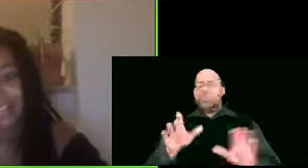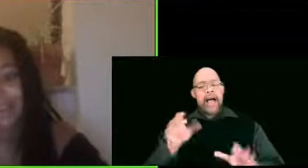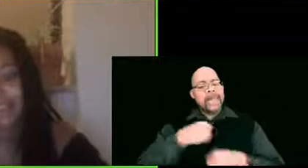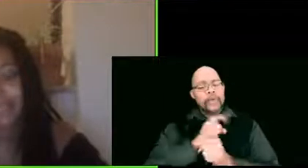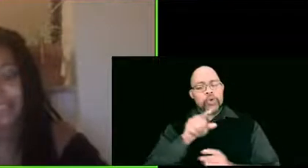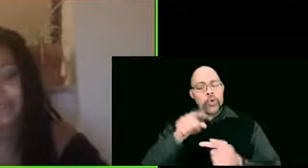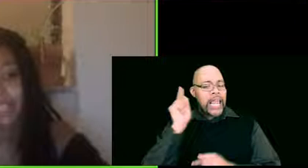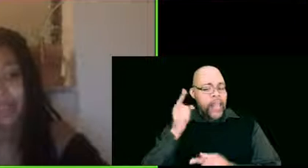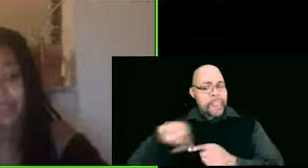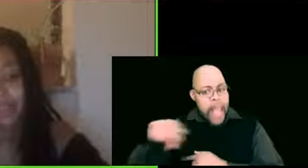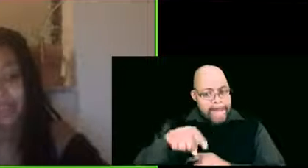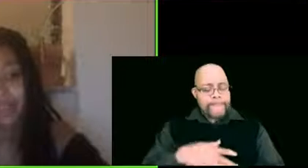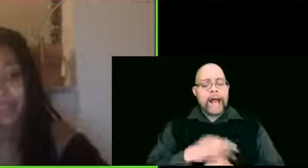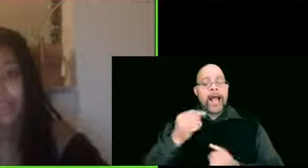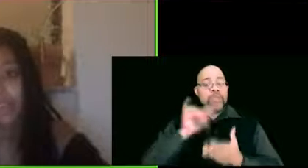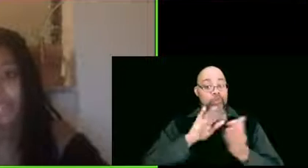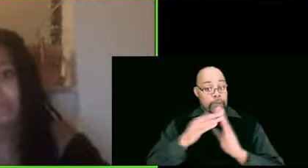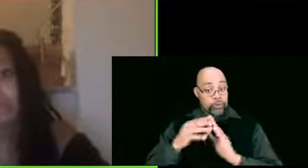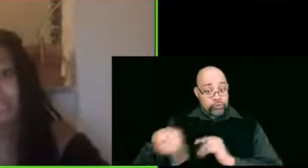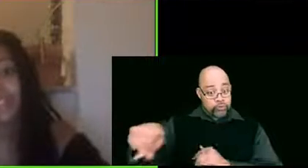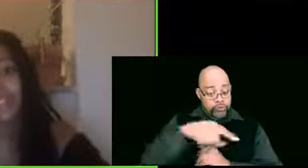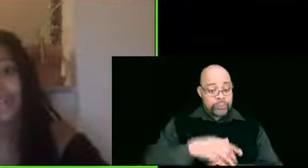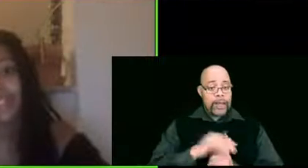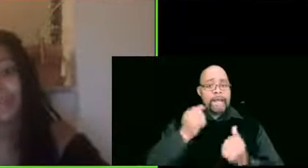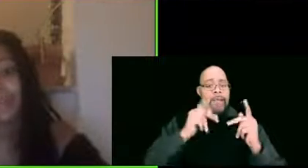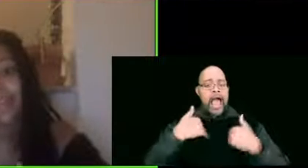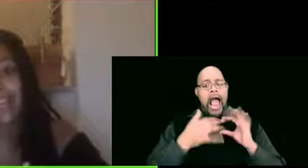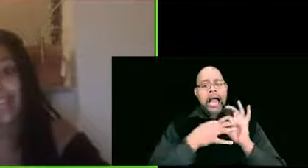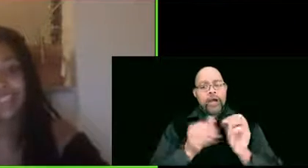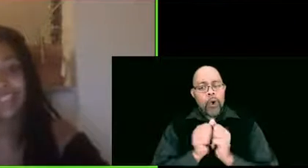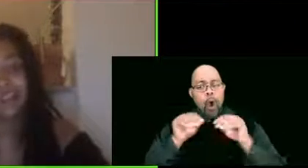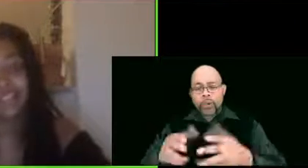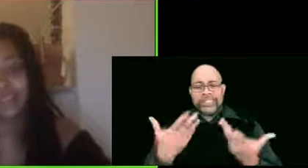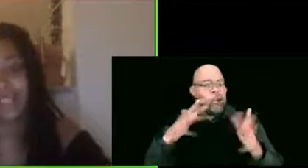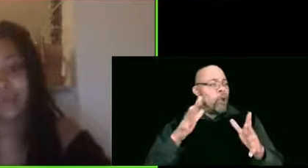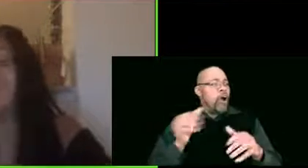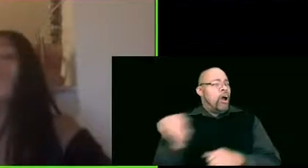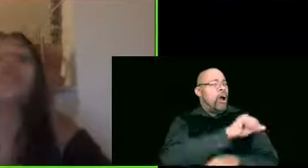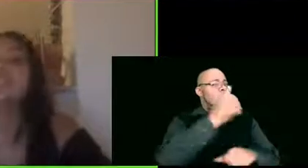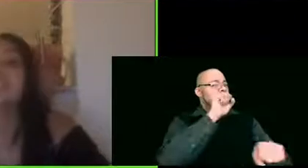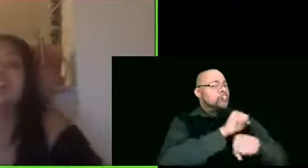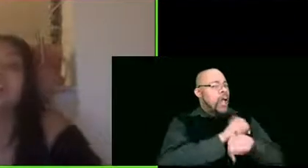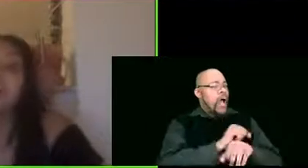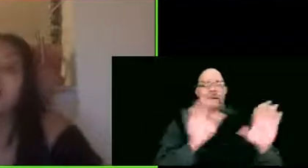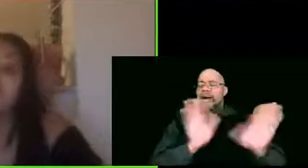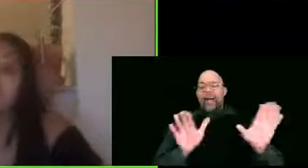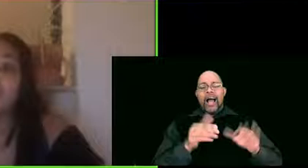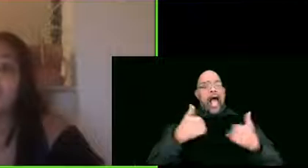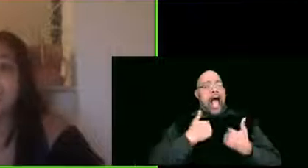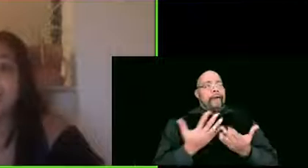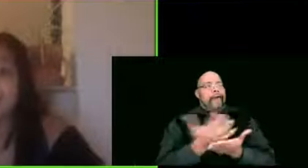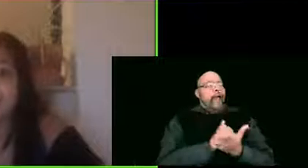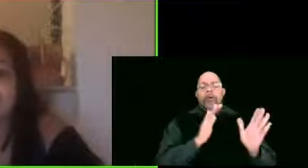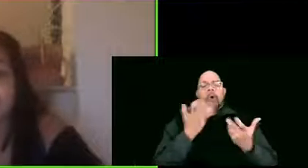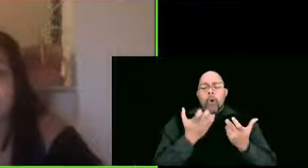somebody else. You have to make sure that you hear them. And for those communities, a lot of it was that people had a connection to the ocean. They didn't want to be put into some other